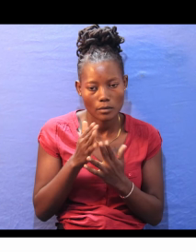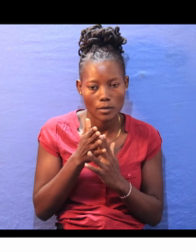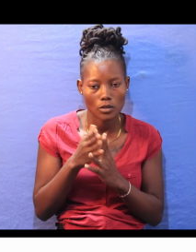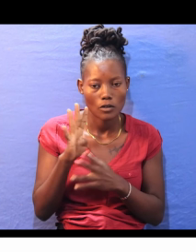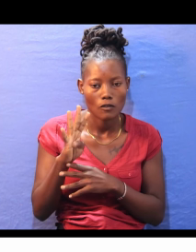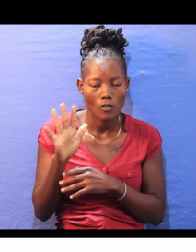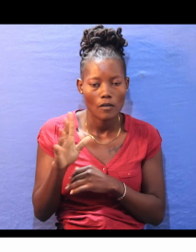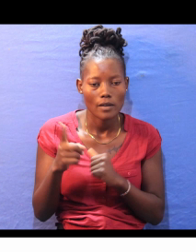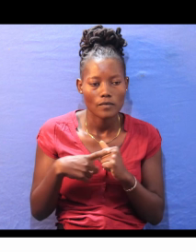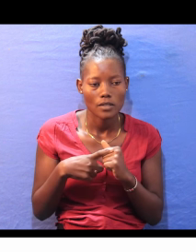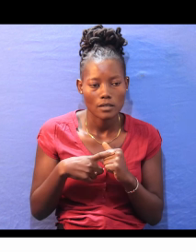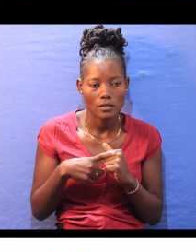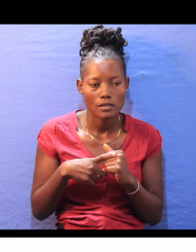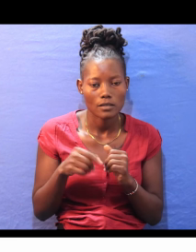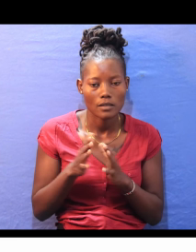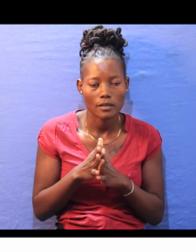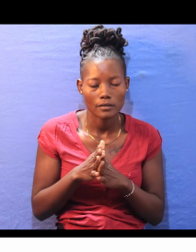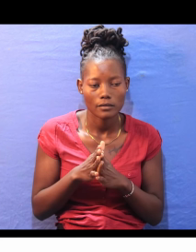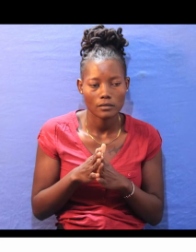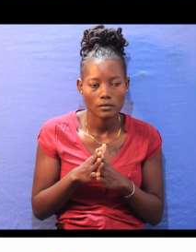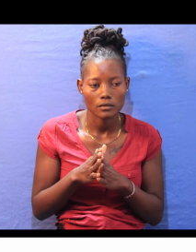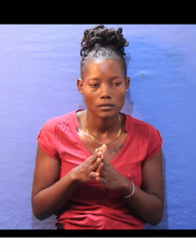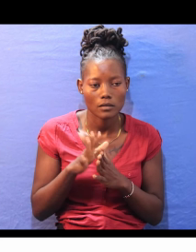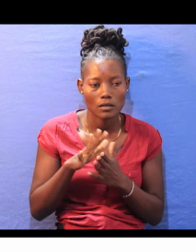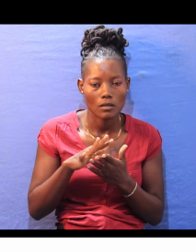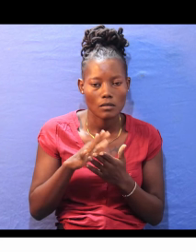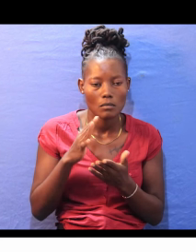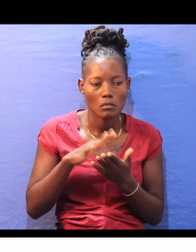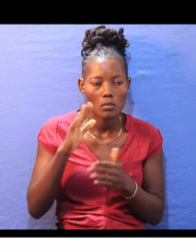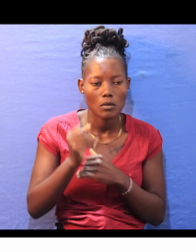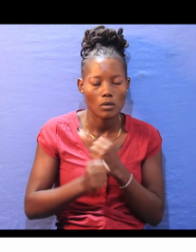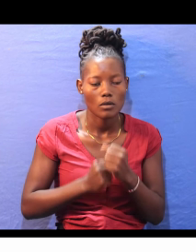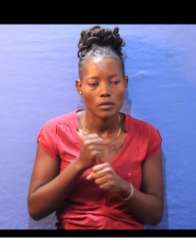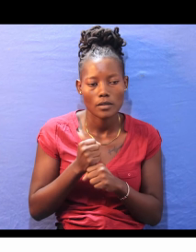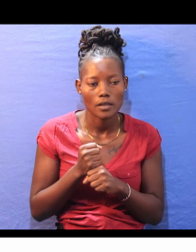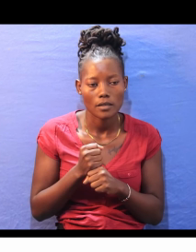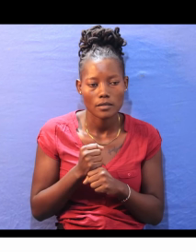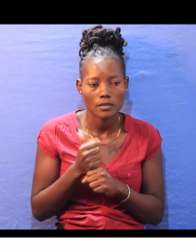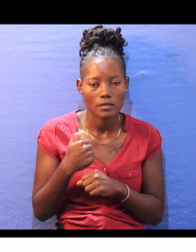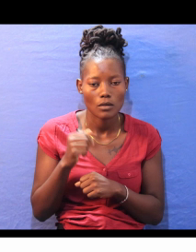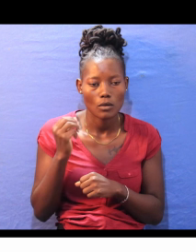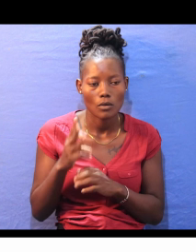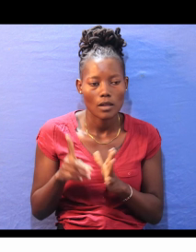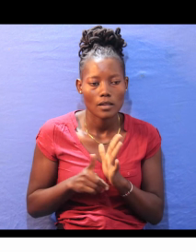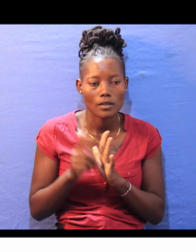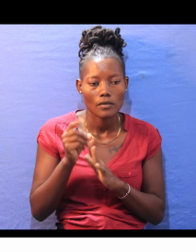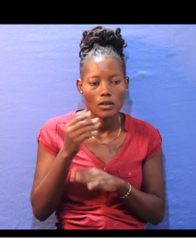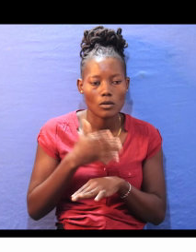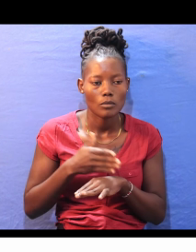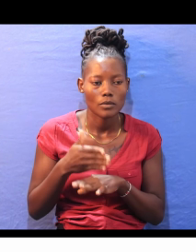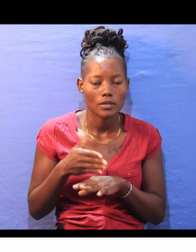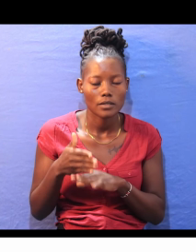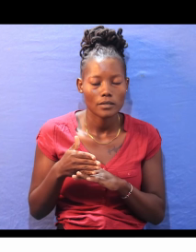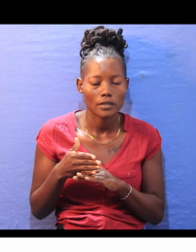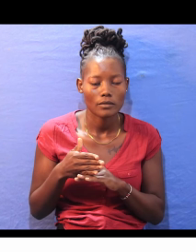6, 10 or more years, they're going to develop chronic injuries and chronic